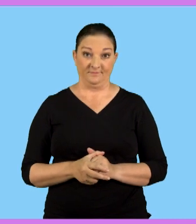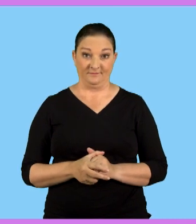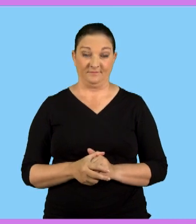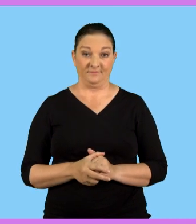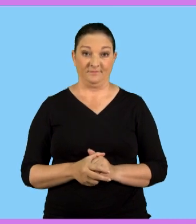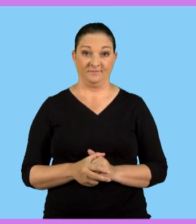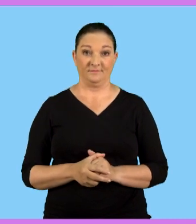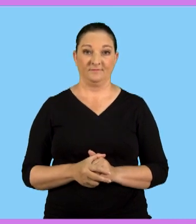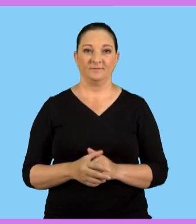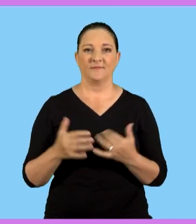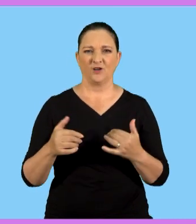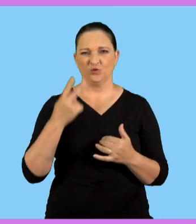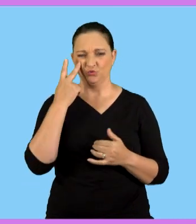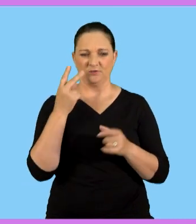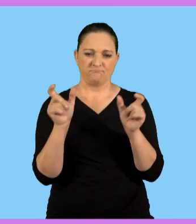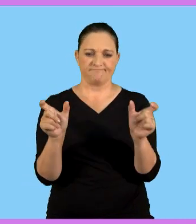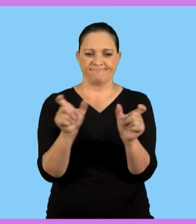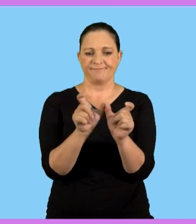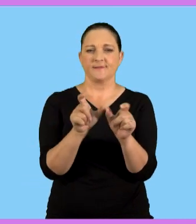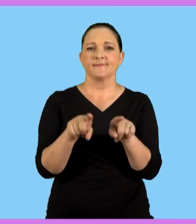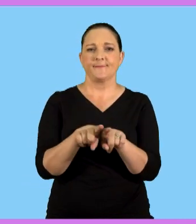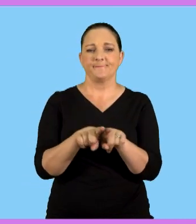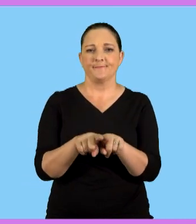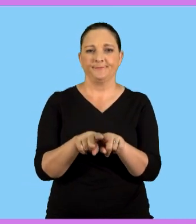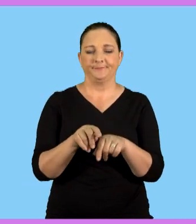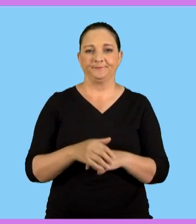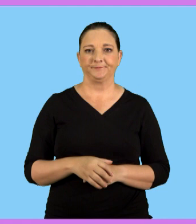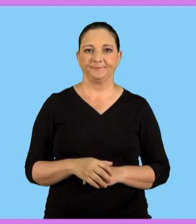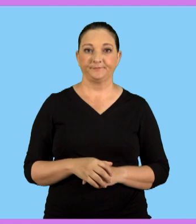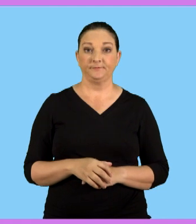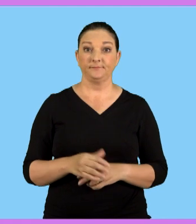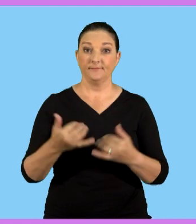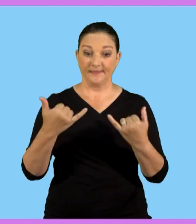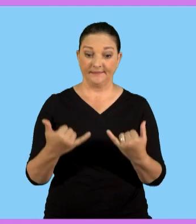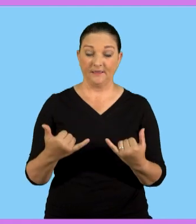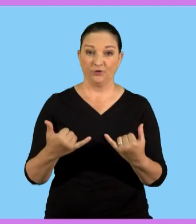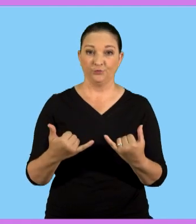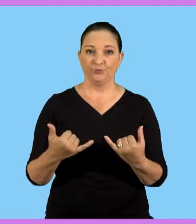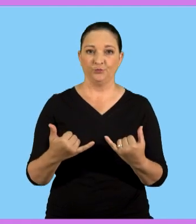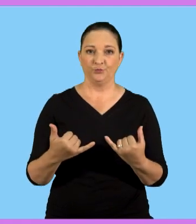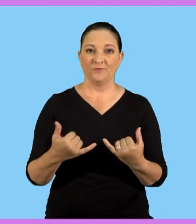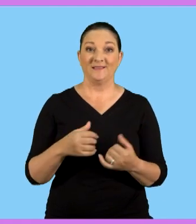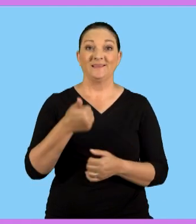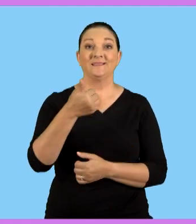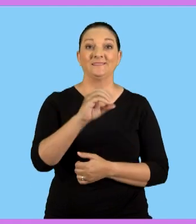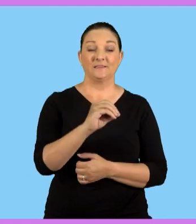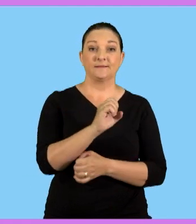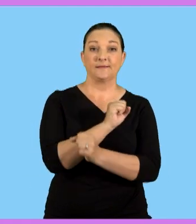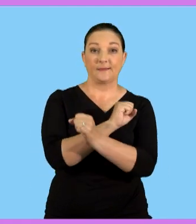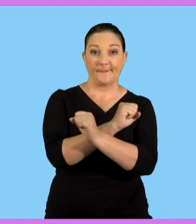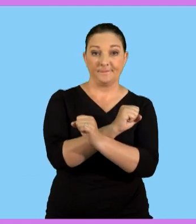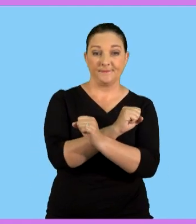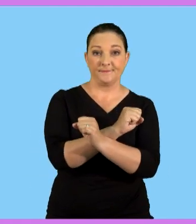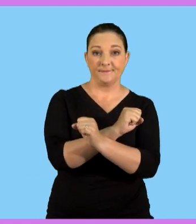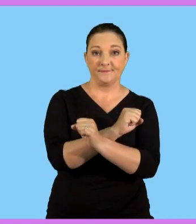guys, are you with me? So now my unit is the same. Right, so what needs to happen now? Okay, so therefore I'm going to say 60 multiplied by